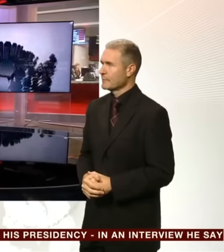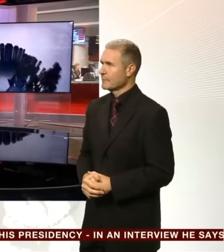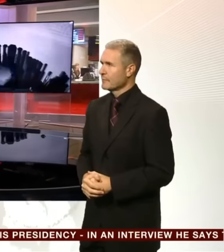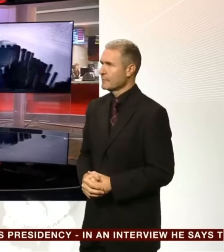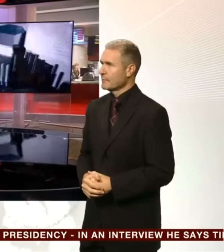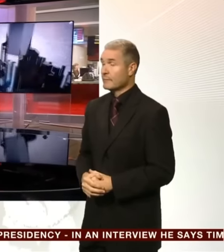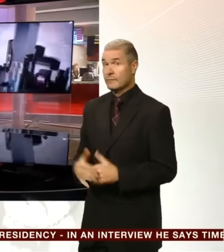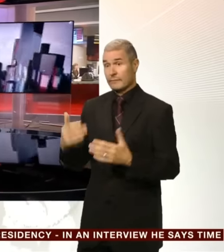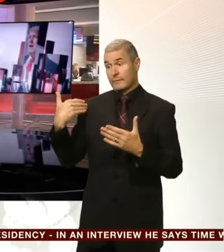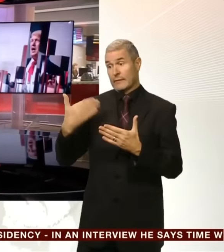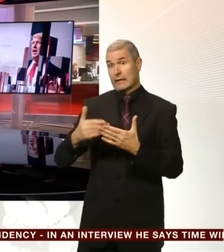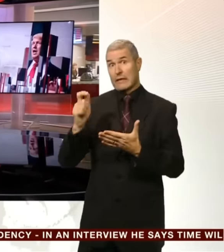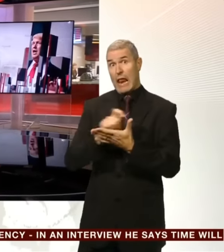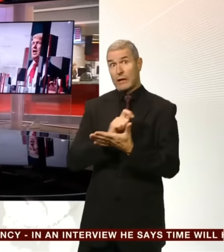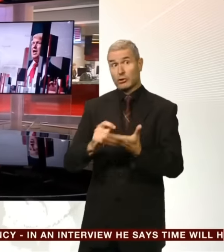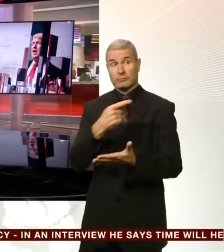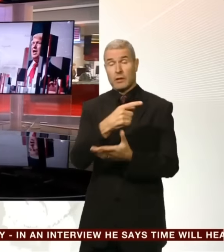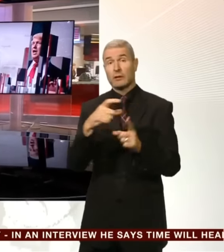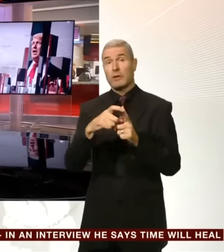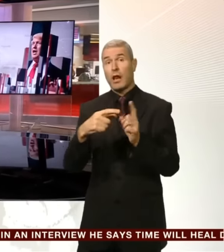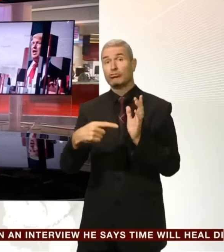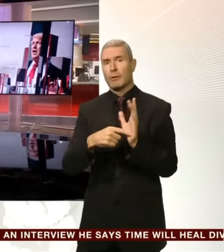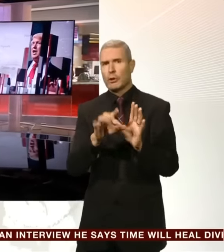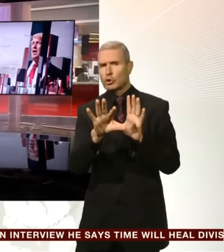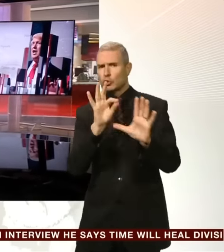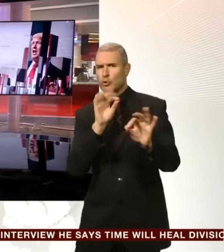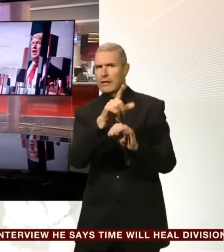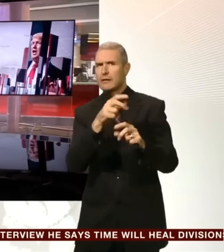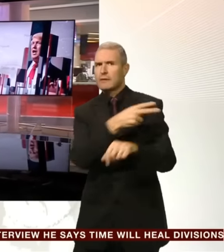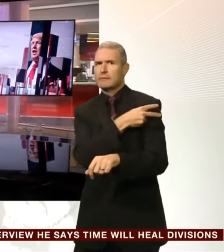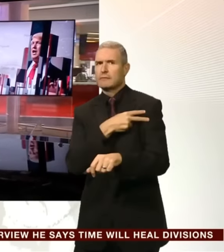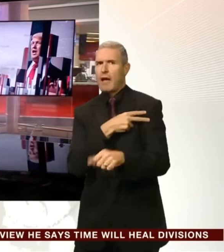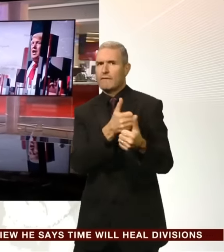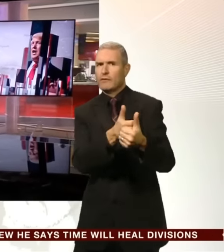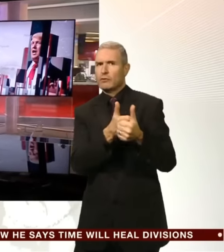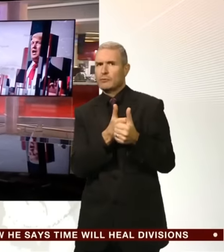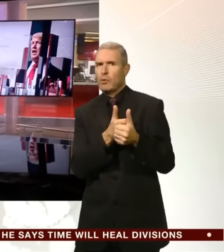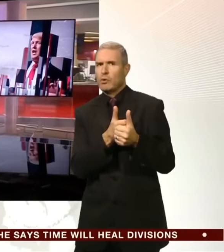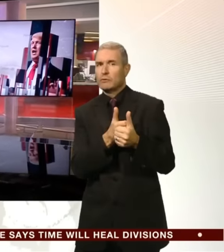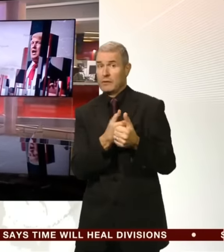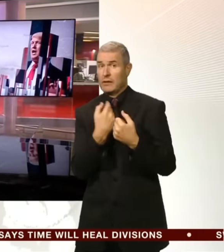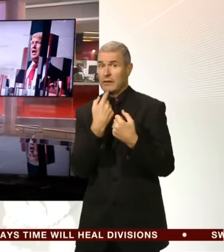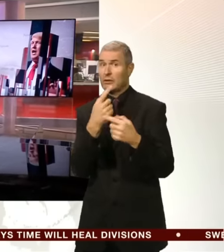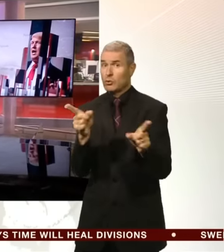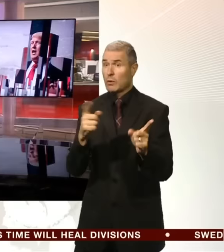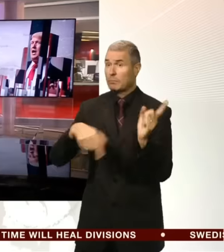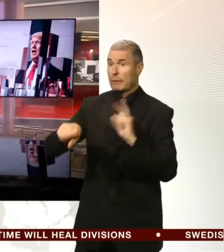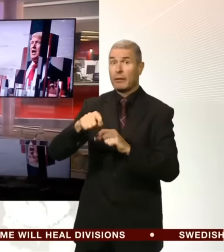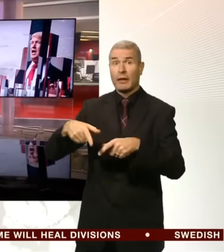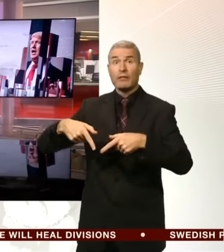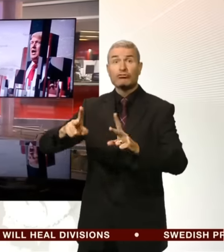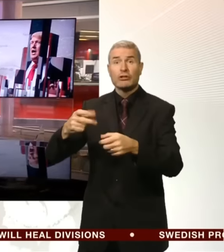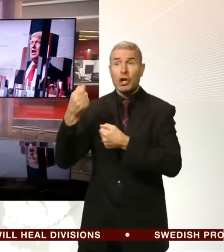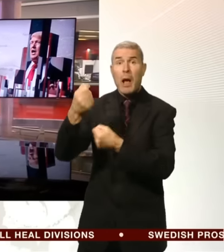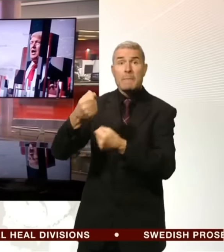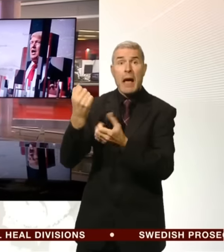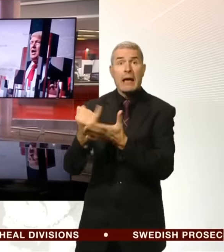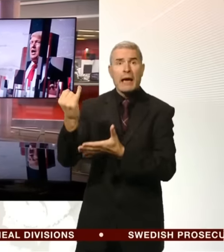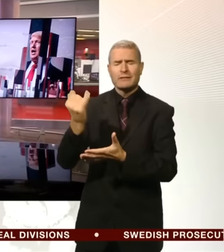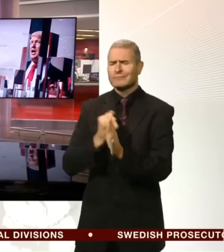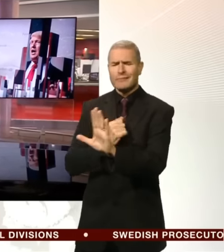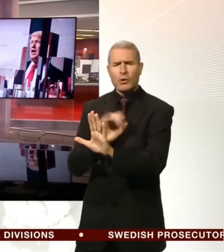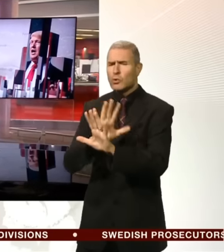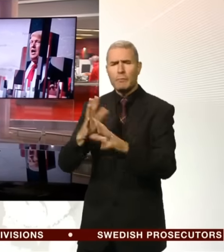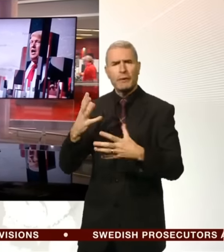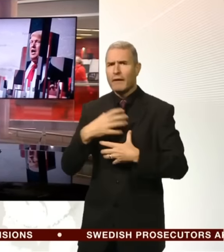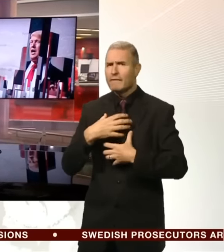Well, since the election, Donald Trump has been busy choosing the team that will support him as president. He's told people demonstrating in the streets against his election not to be afraid